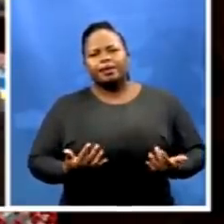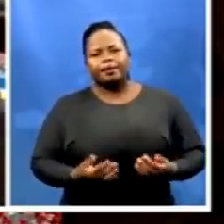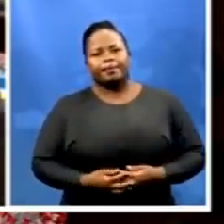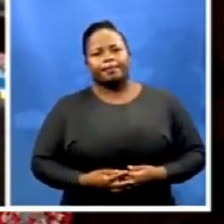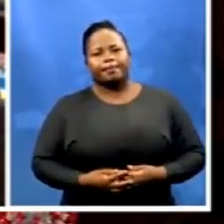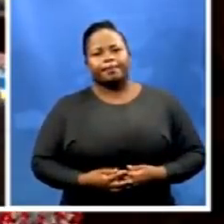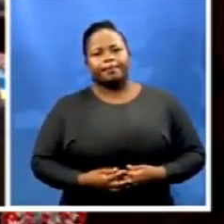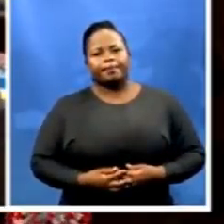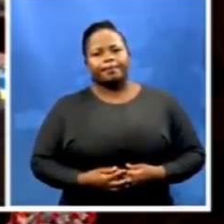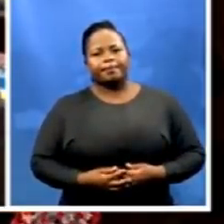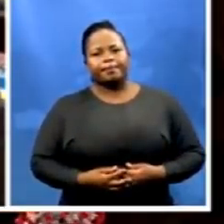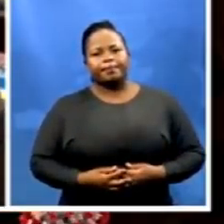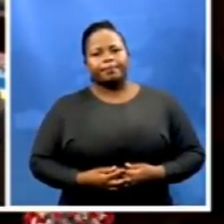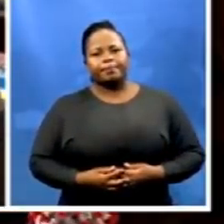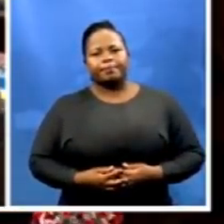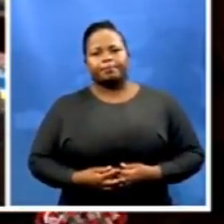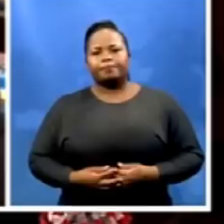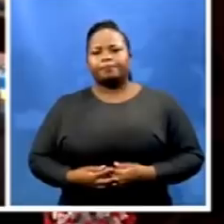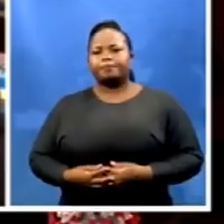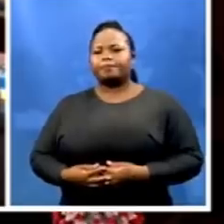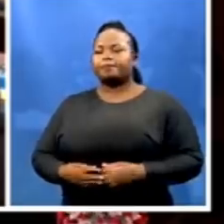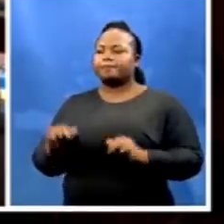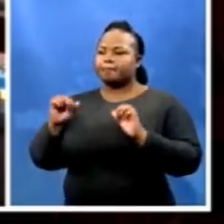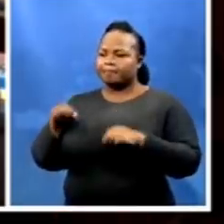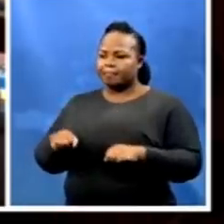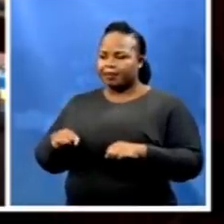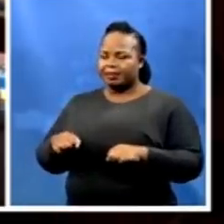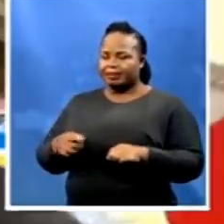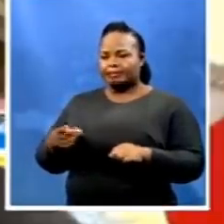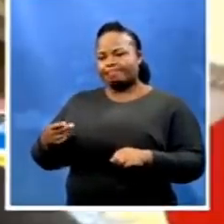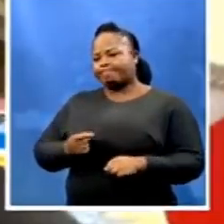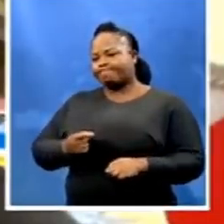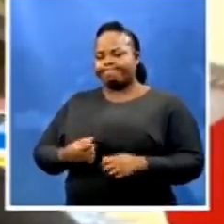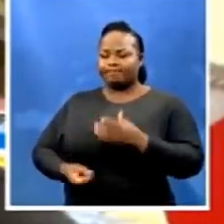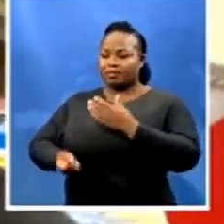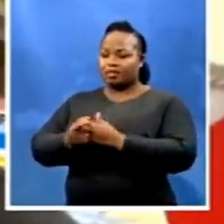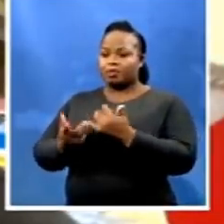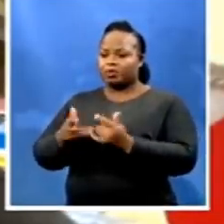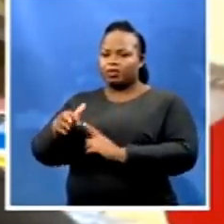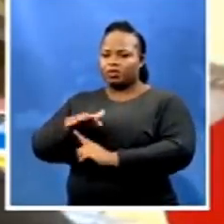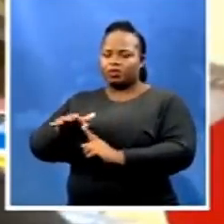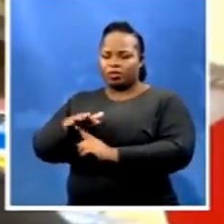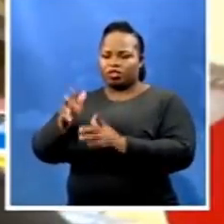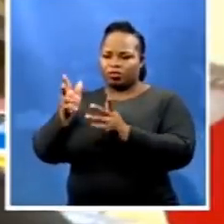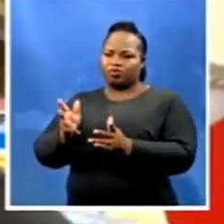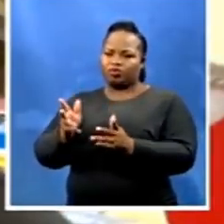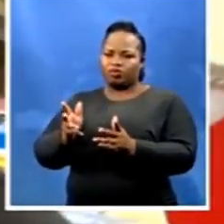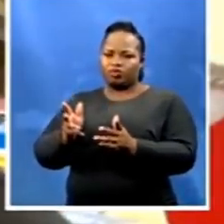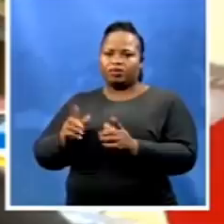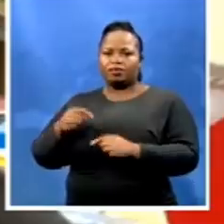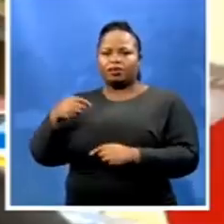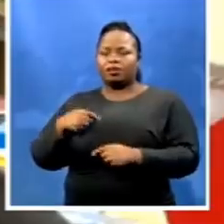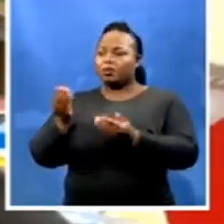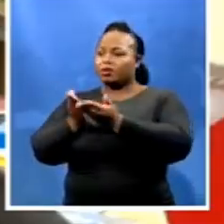Well, it's an unfortunate situation, really, that is happening. Our schools are under attack. The future